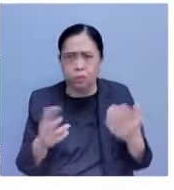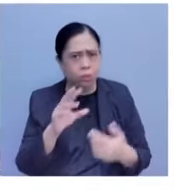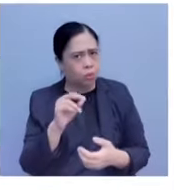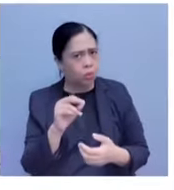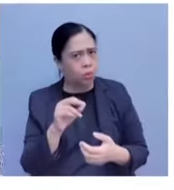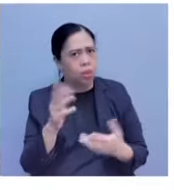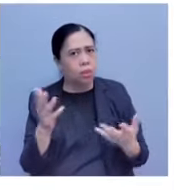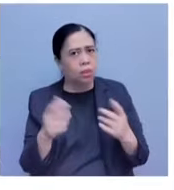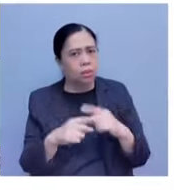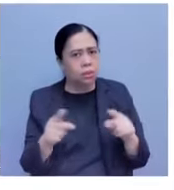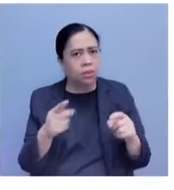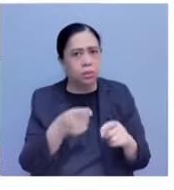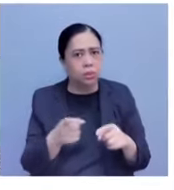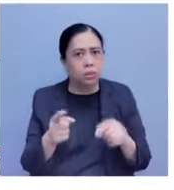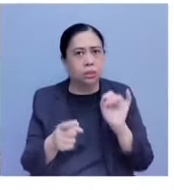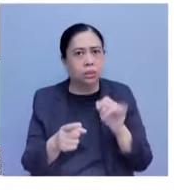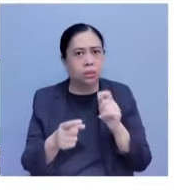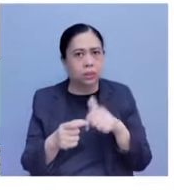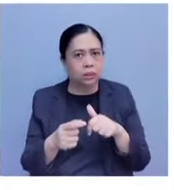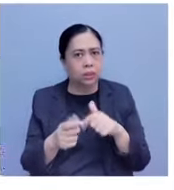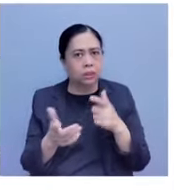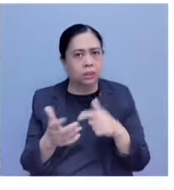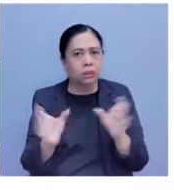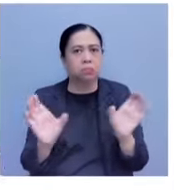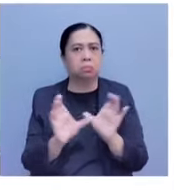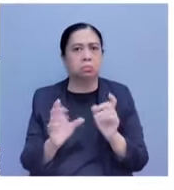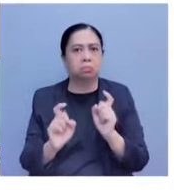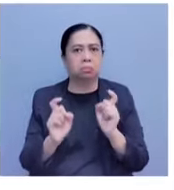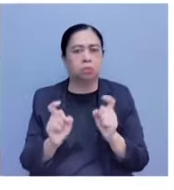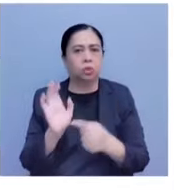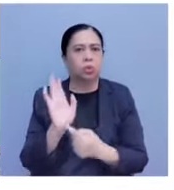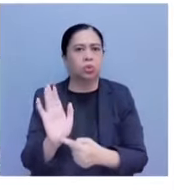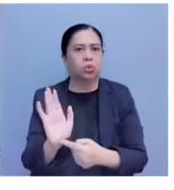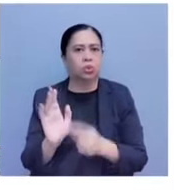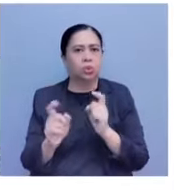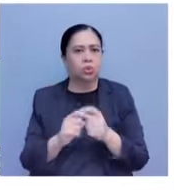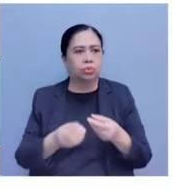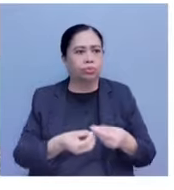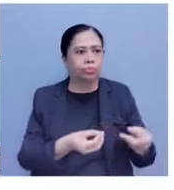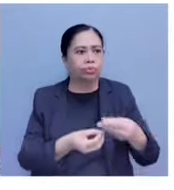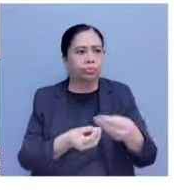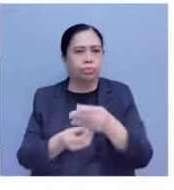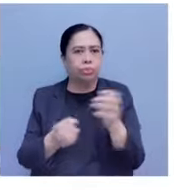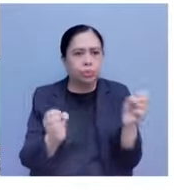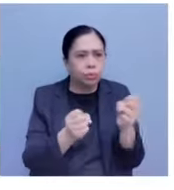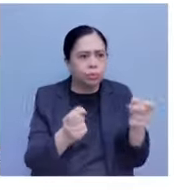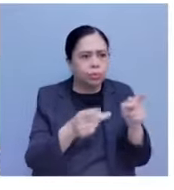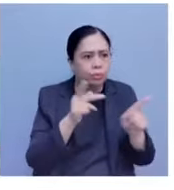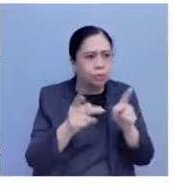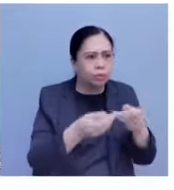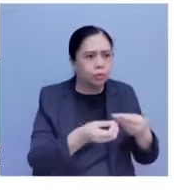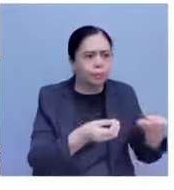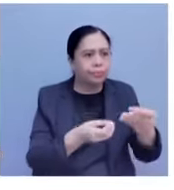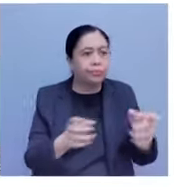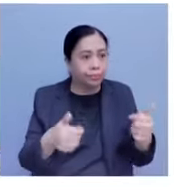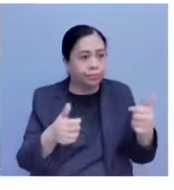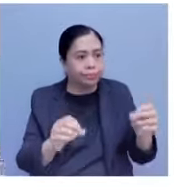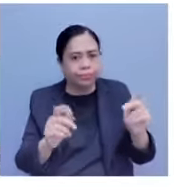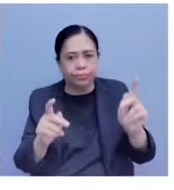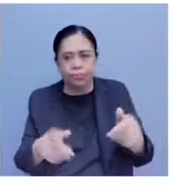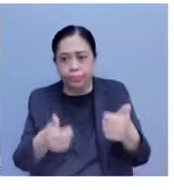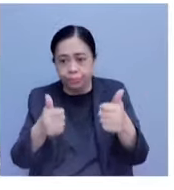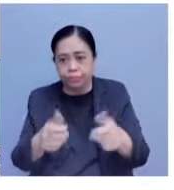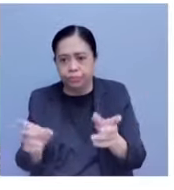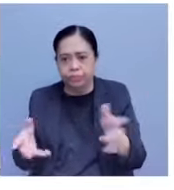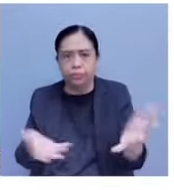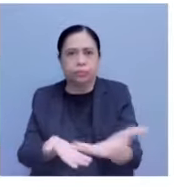That was a business certification and only short-circuited the legislative